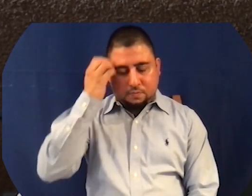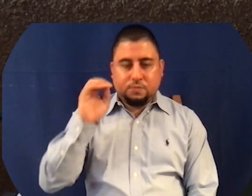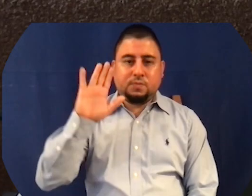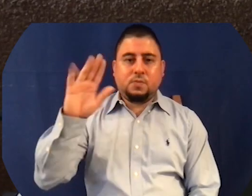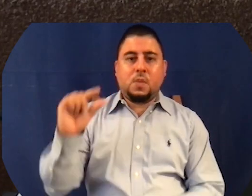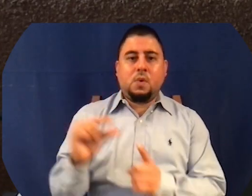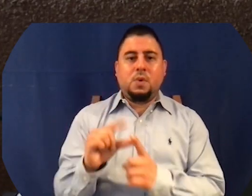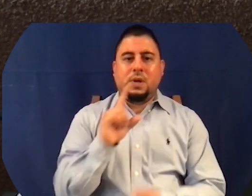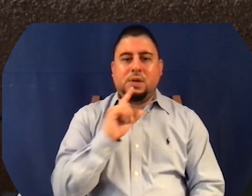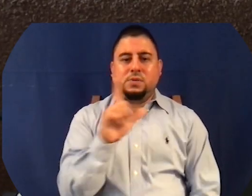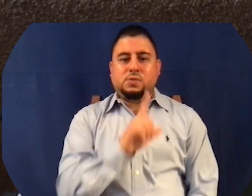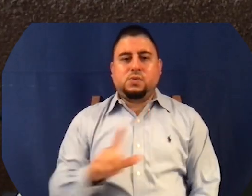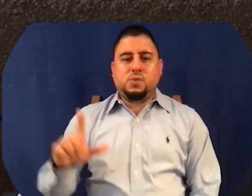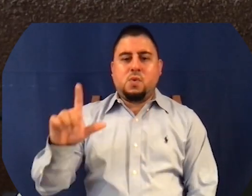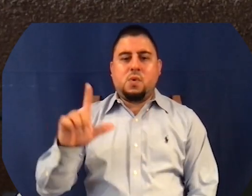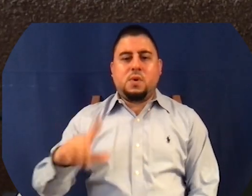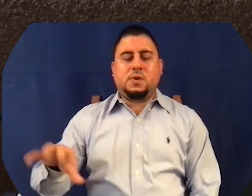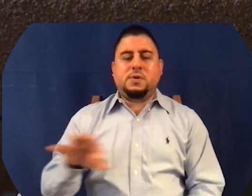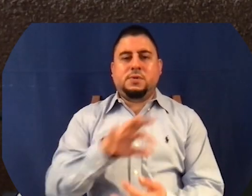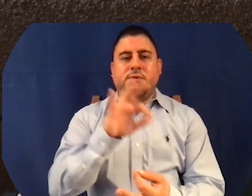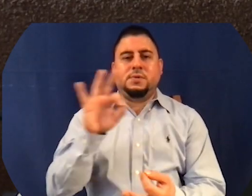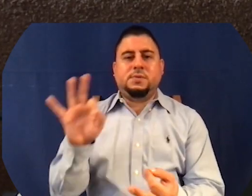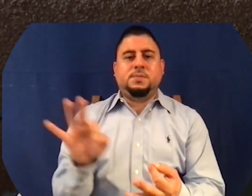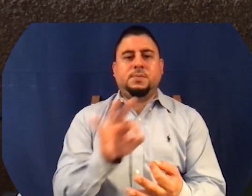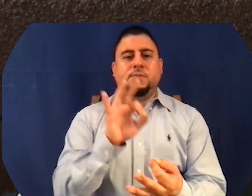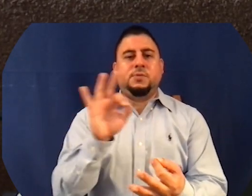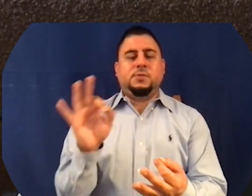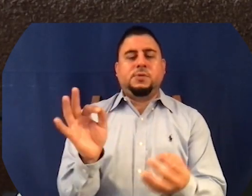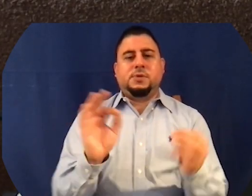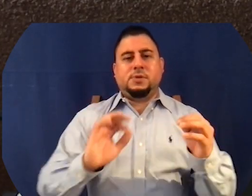Lord, are spirit and